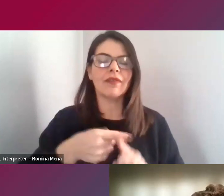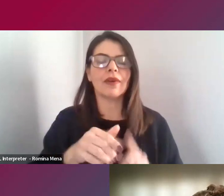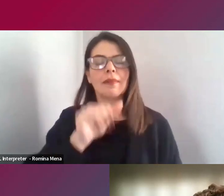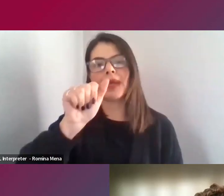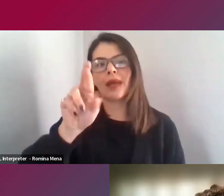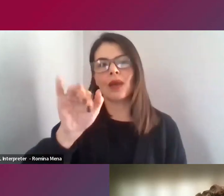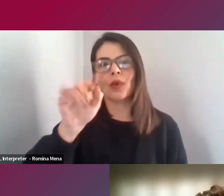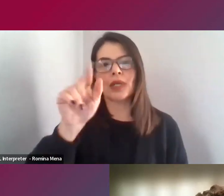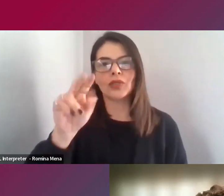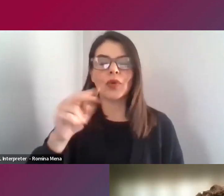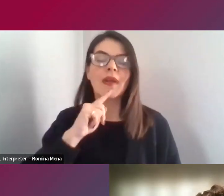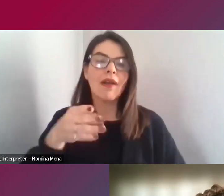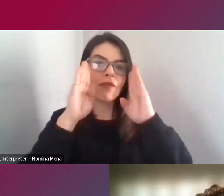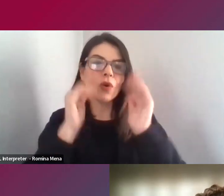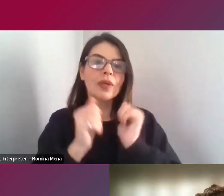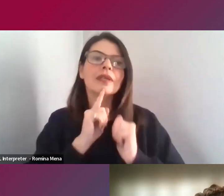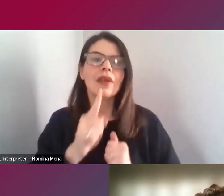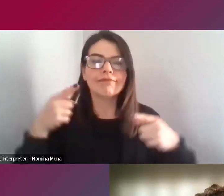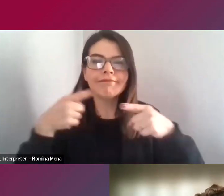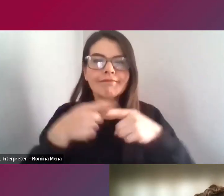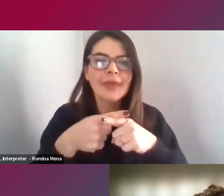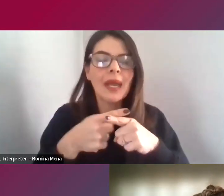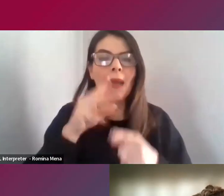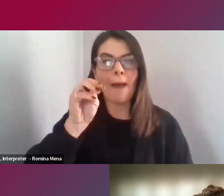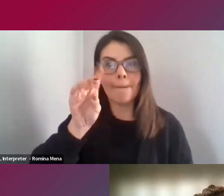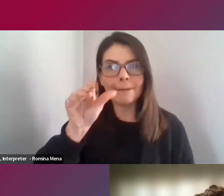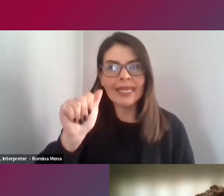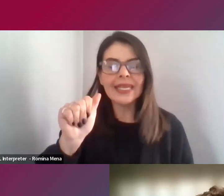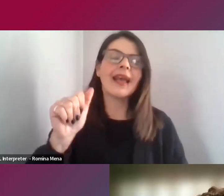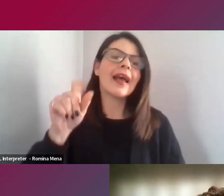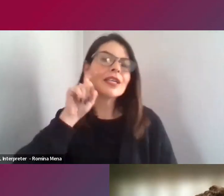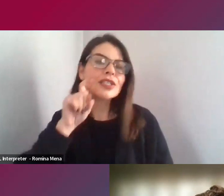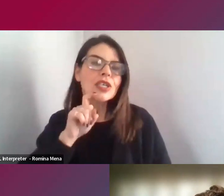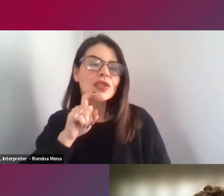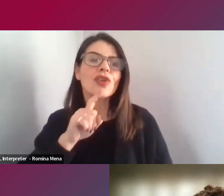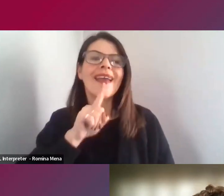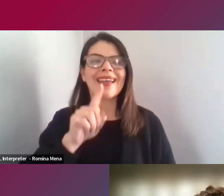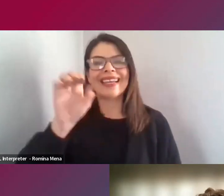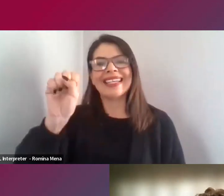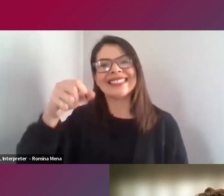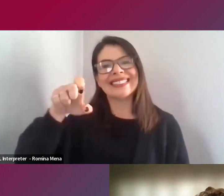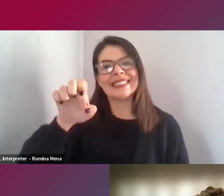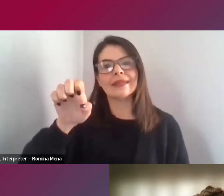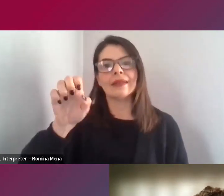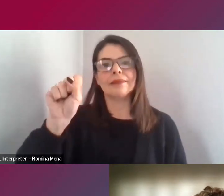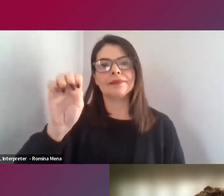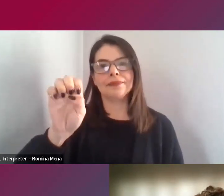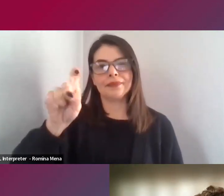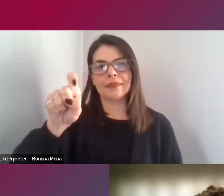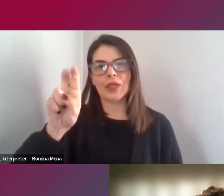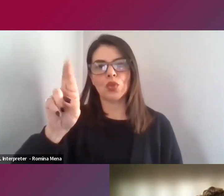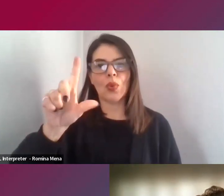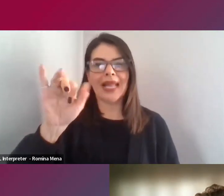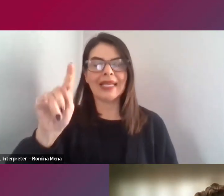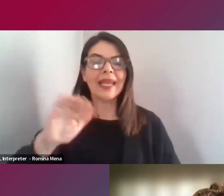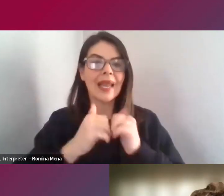intersection between media consumption, gender, sexuality, and how it impacts young people's behaviors and